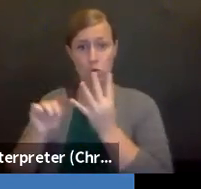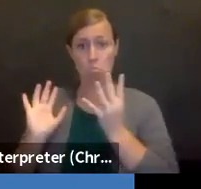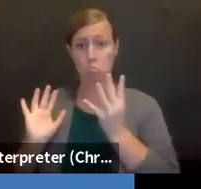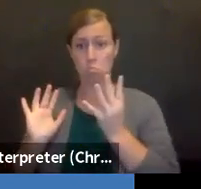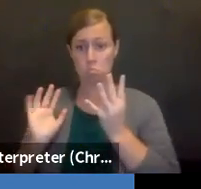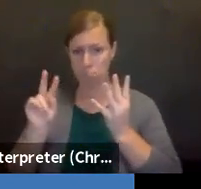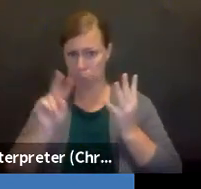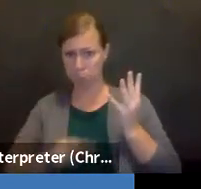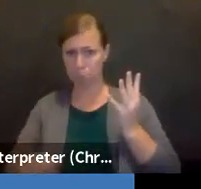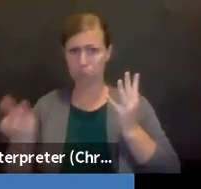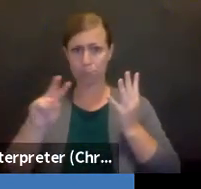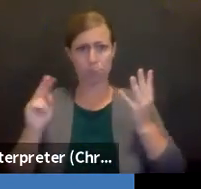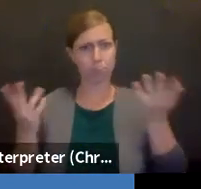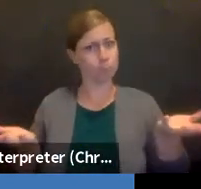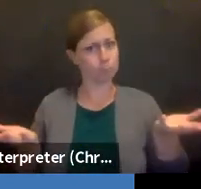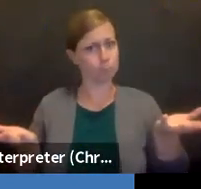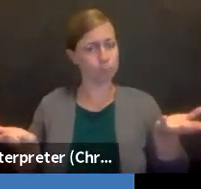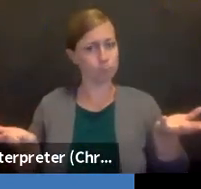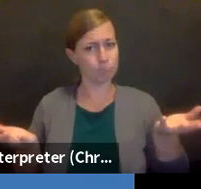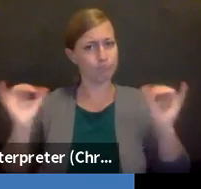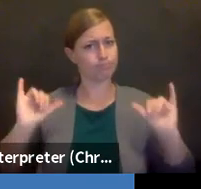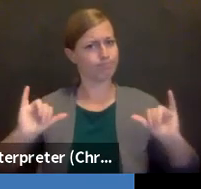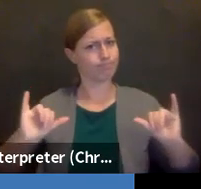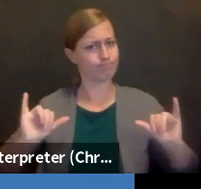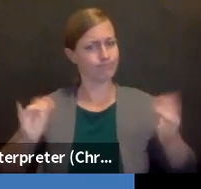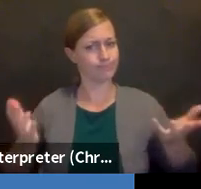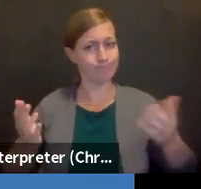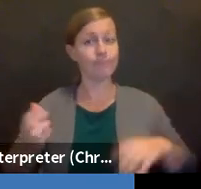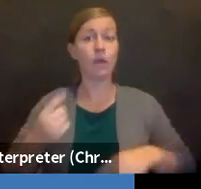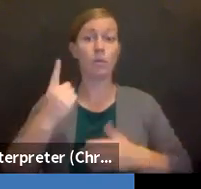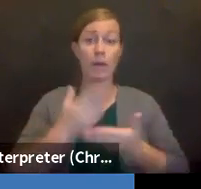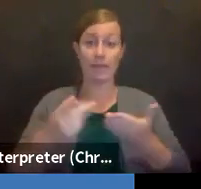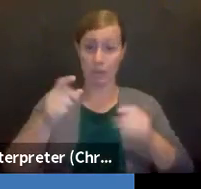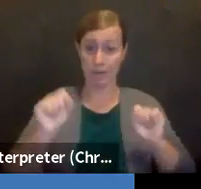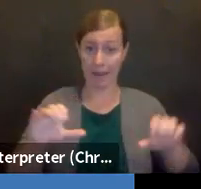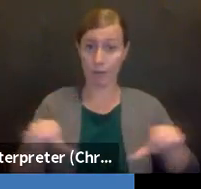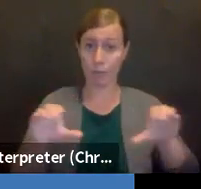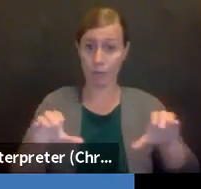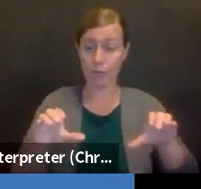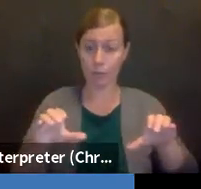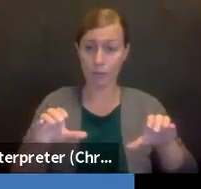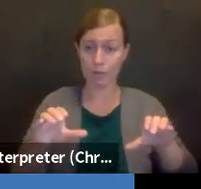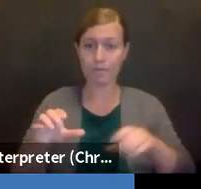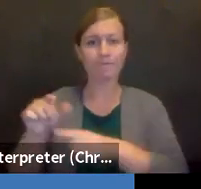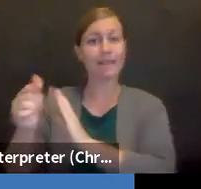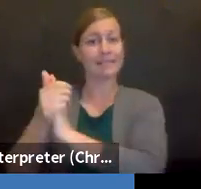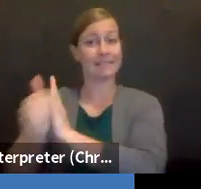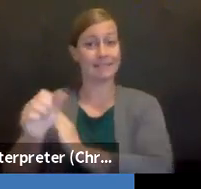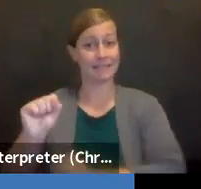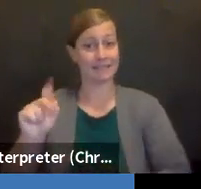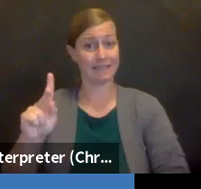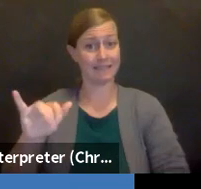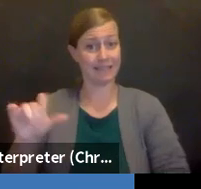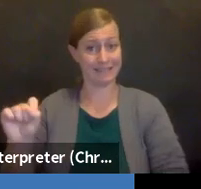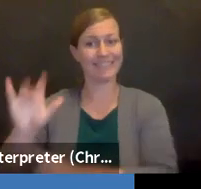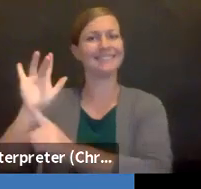That's what I have available. So the one thing that you can do is let's go ahead and click on skills because that's where